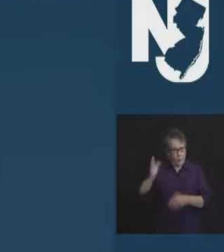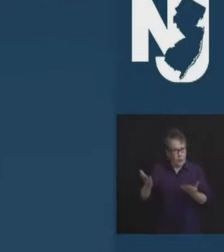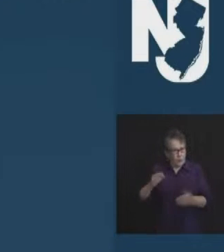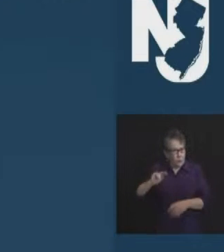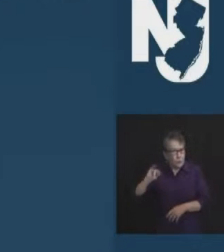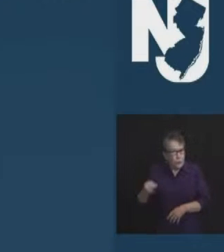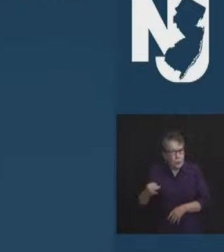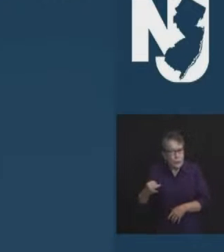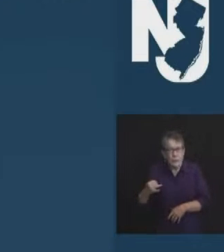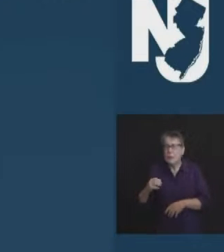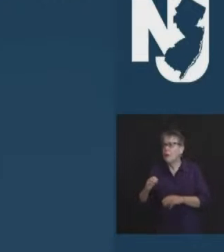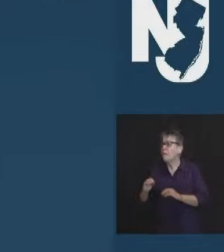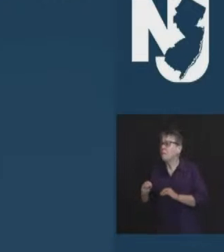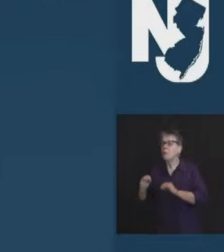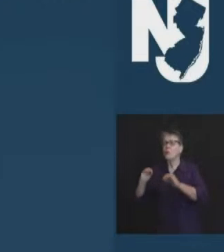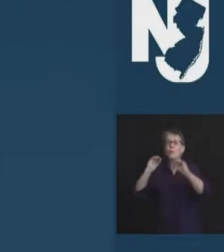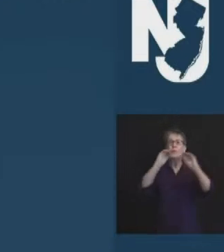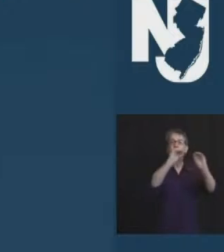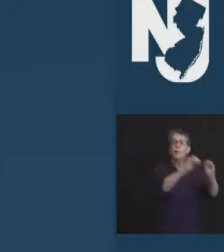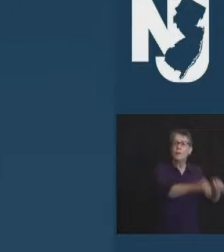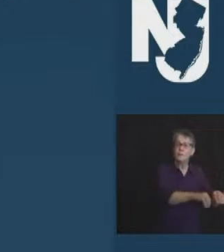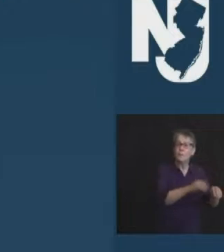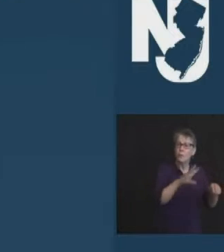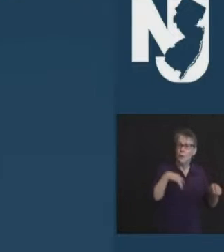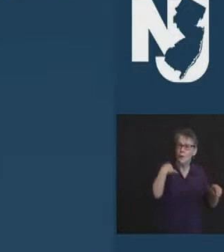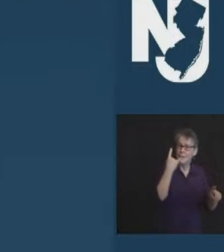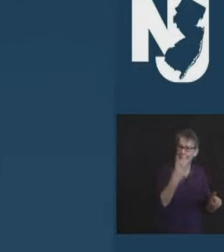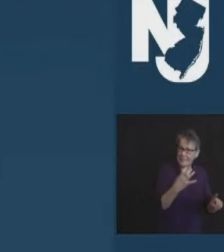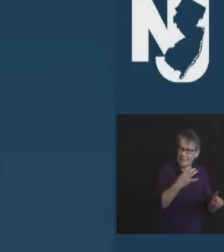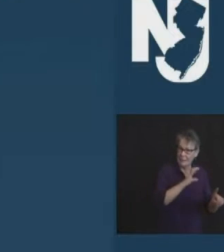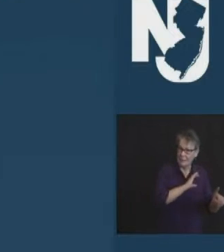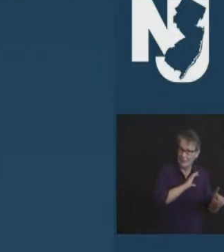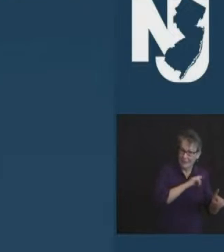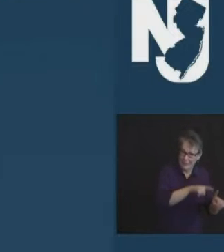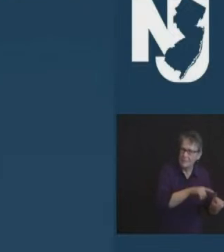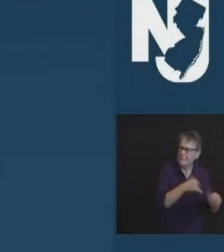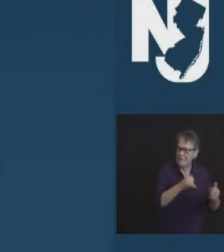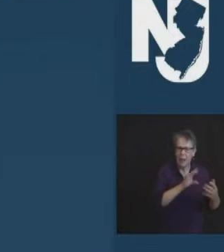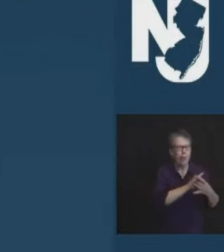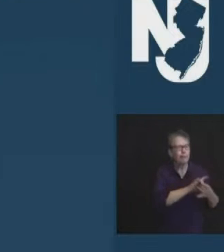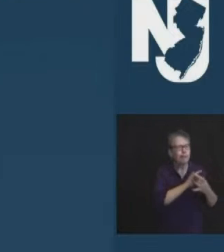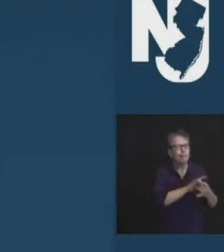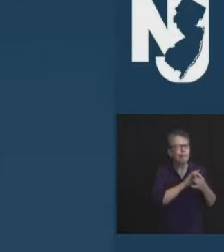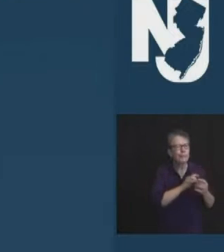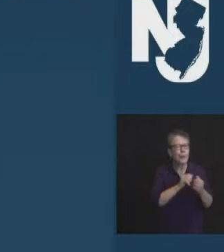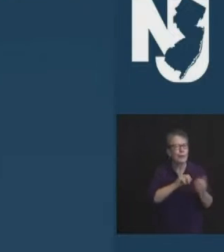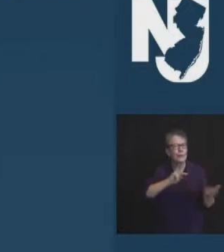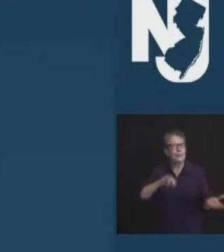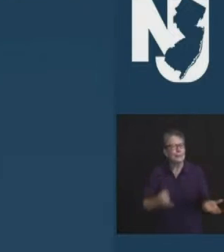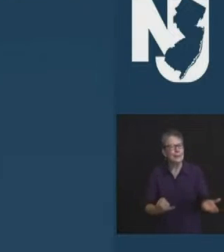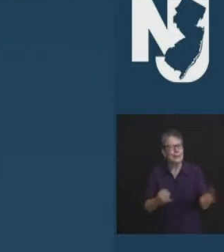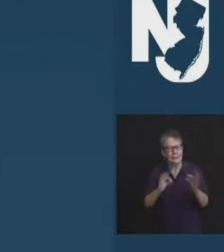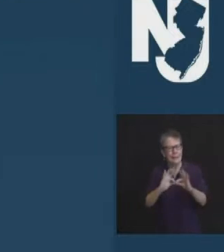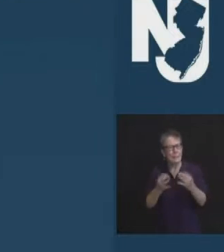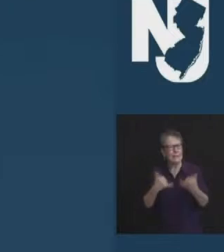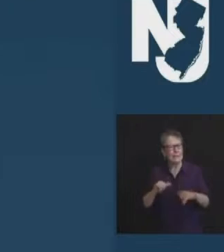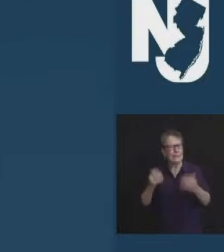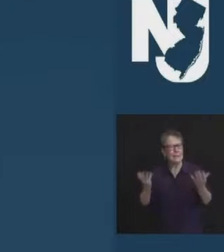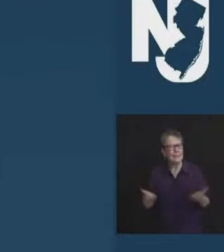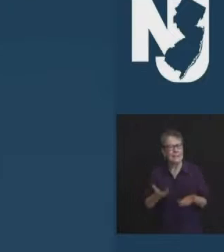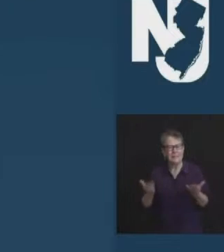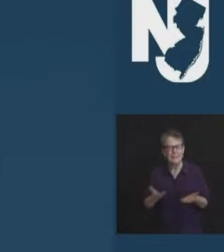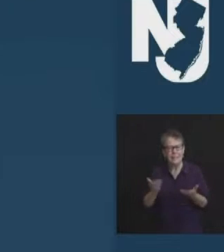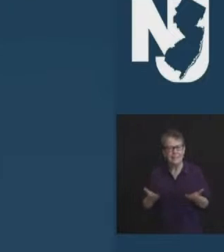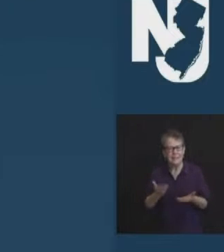serve. He was honored and proud to uphold the Constitution. He was honored and proud to work in the United States Capitol,